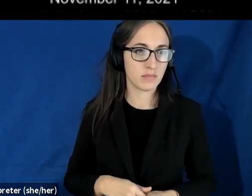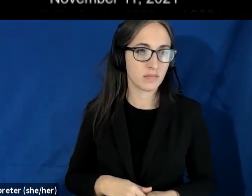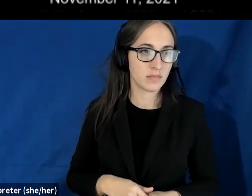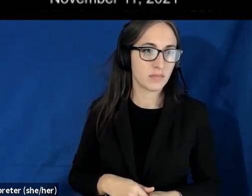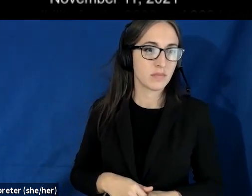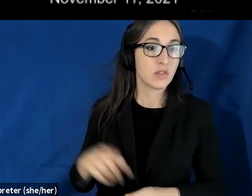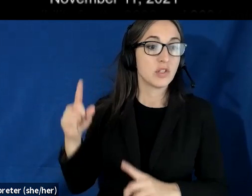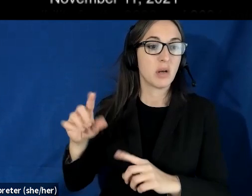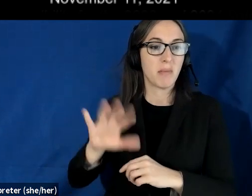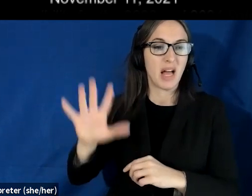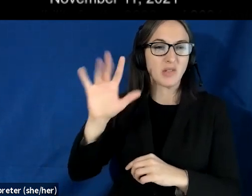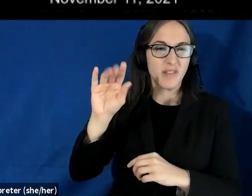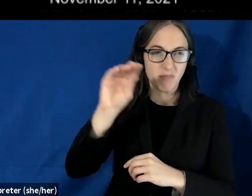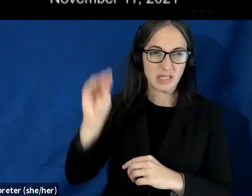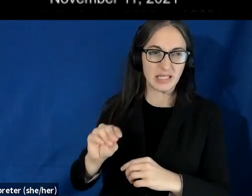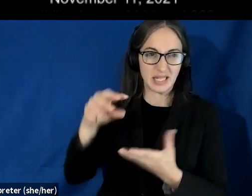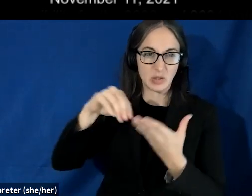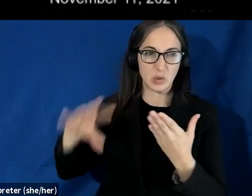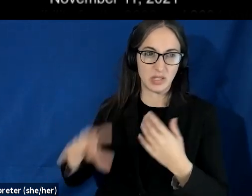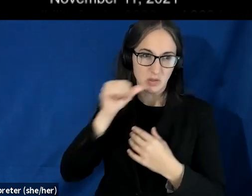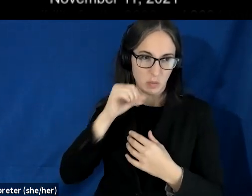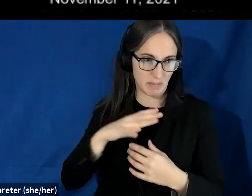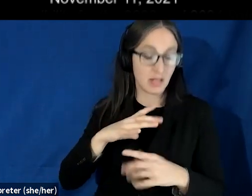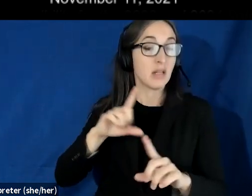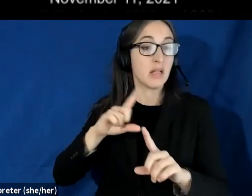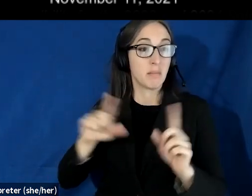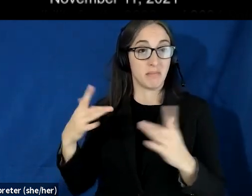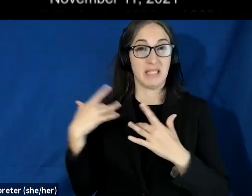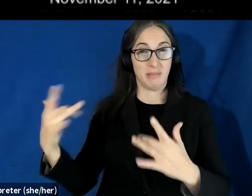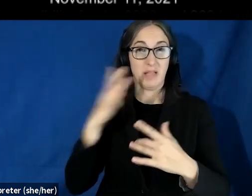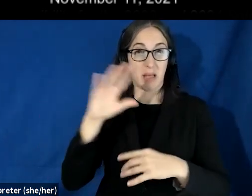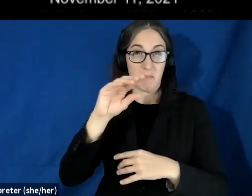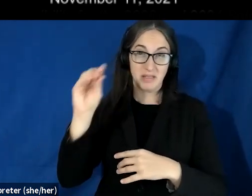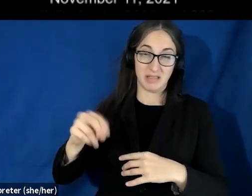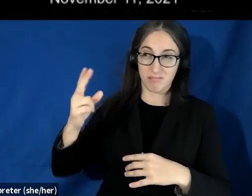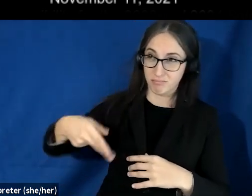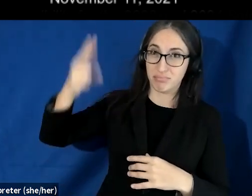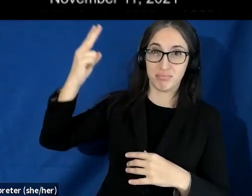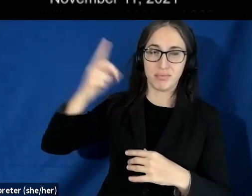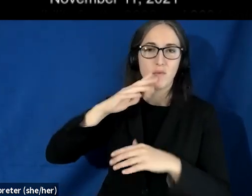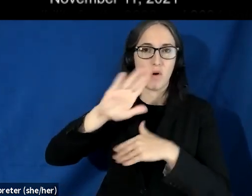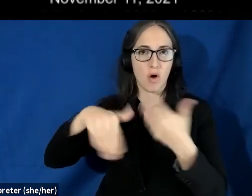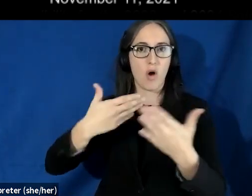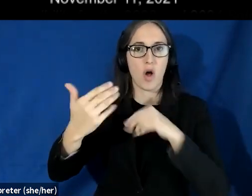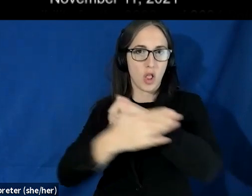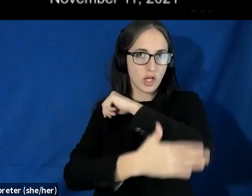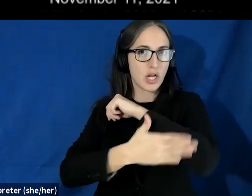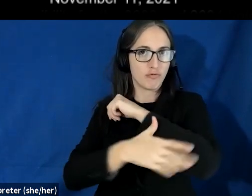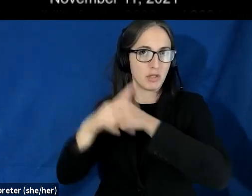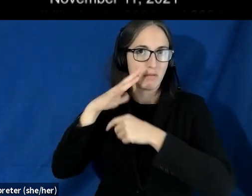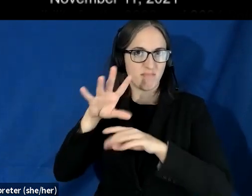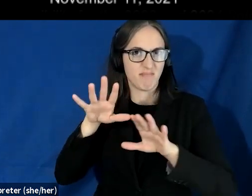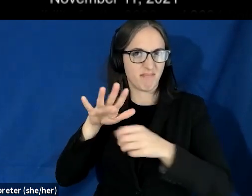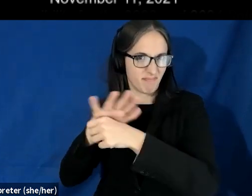women. But generally, the percentage is so high in all the countries in this region. And